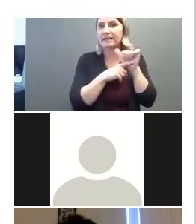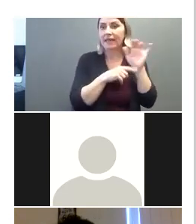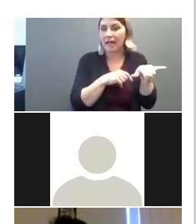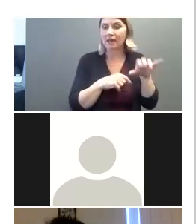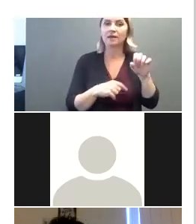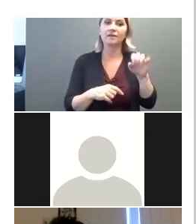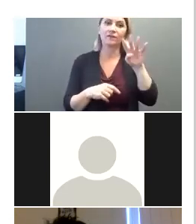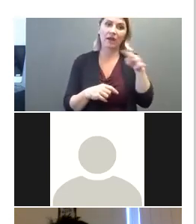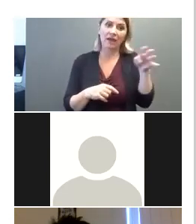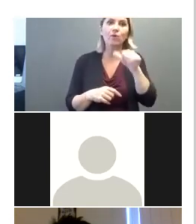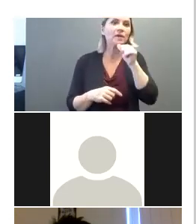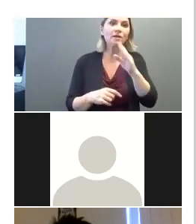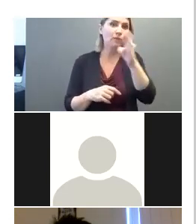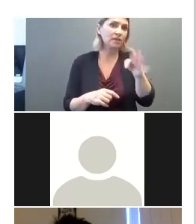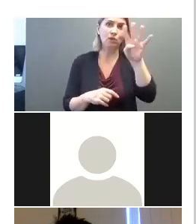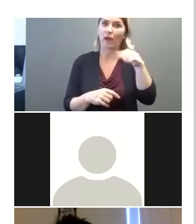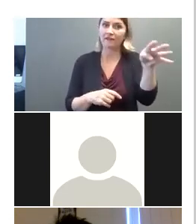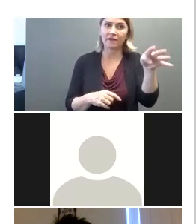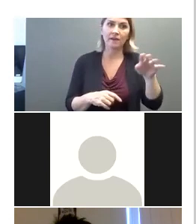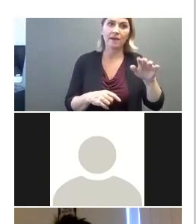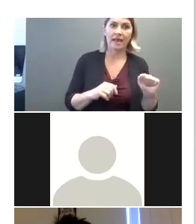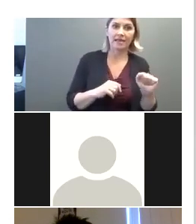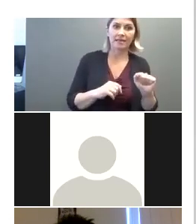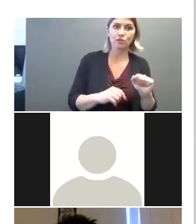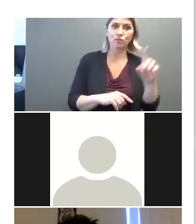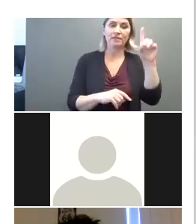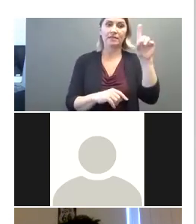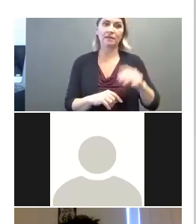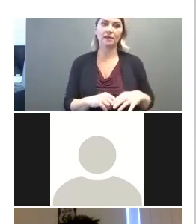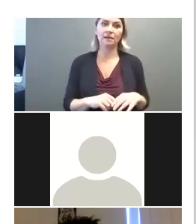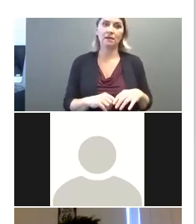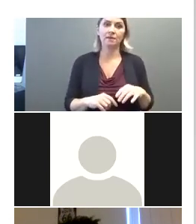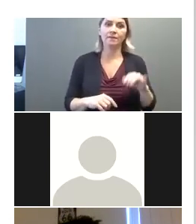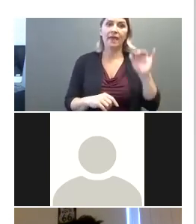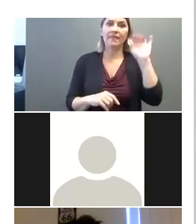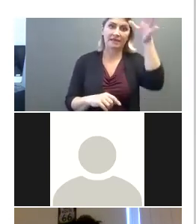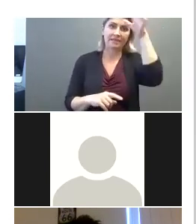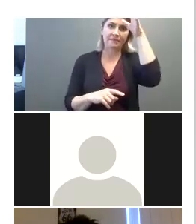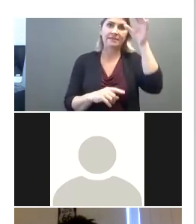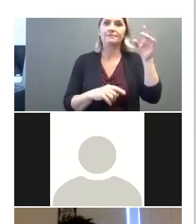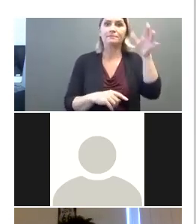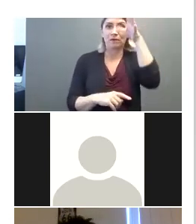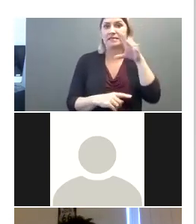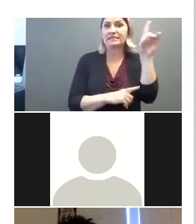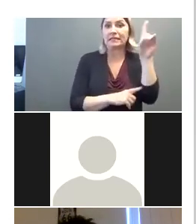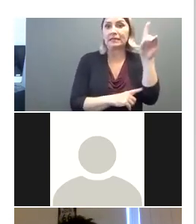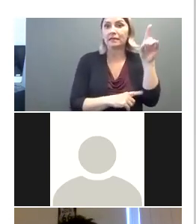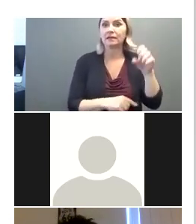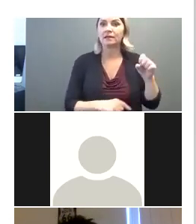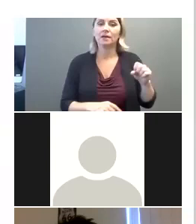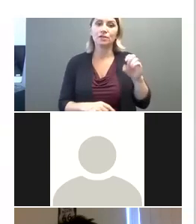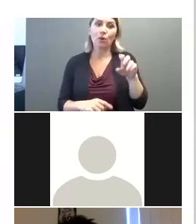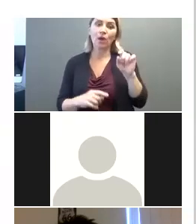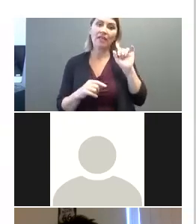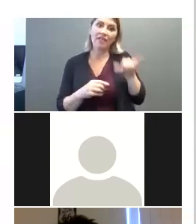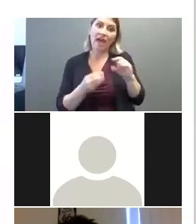graph, we chose A to be, we chose D to be the parent of A. Now note those numbers